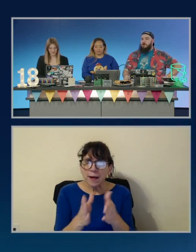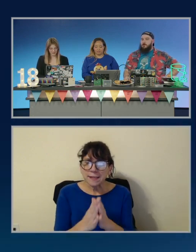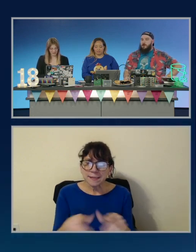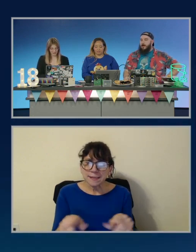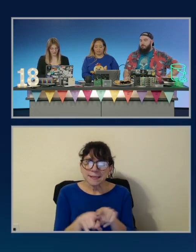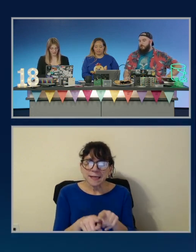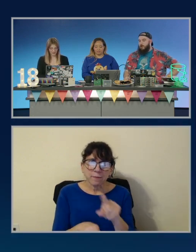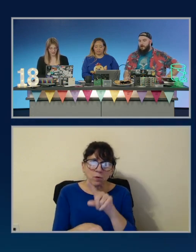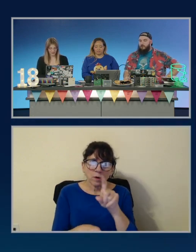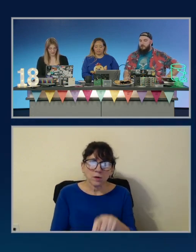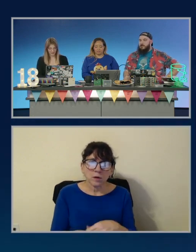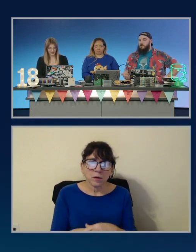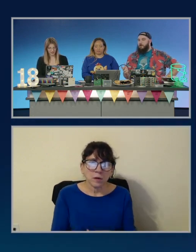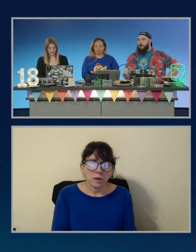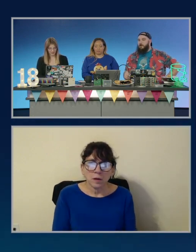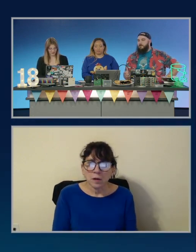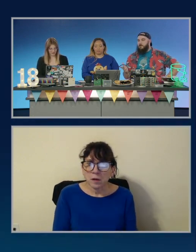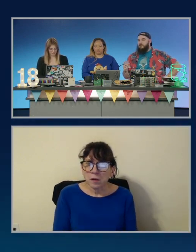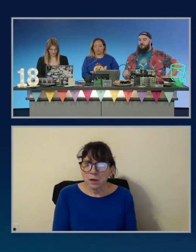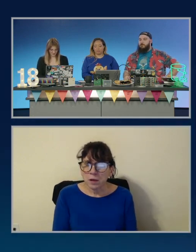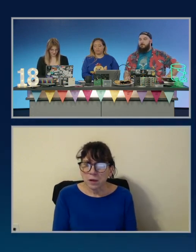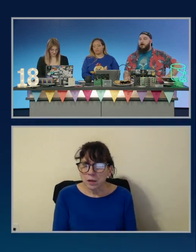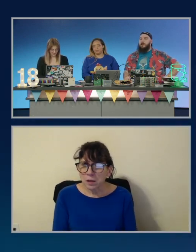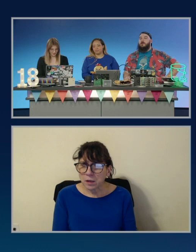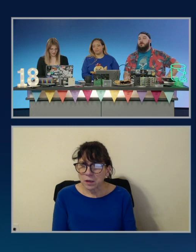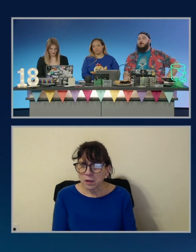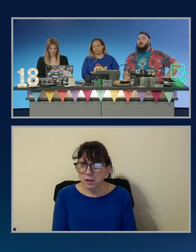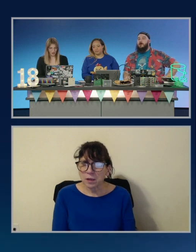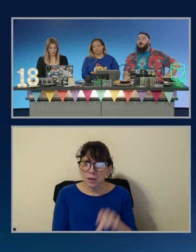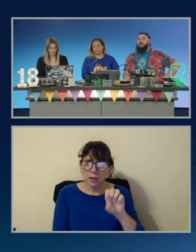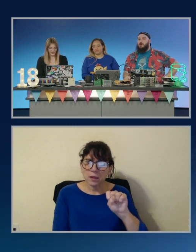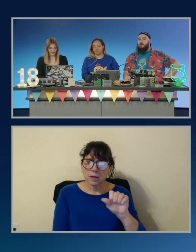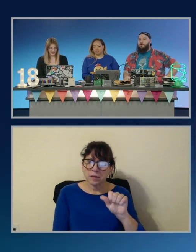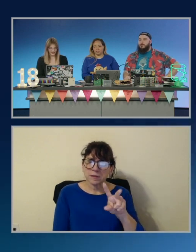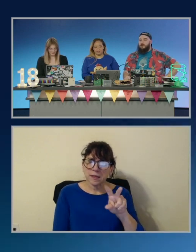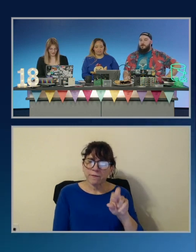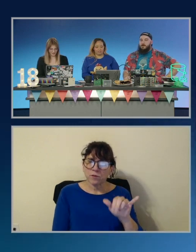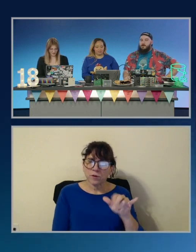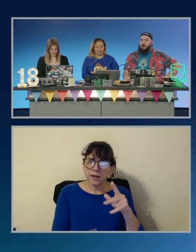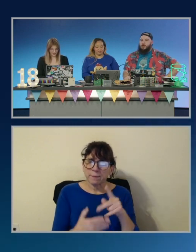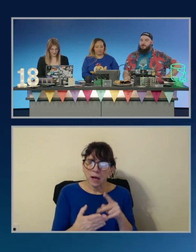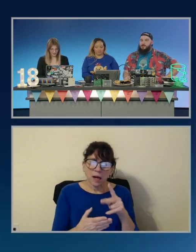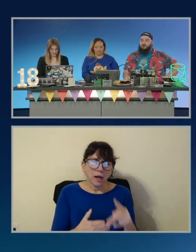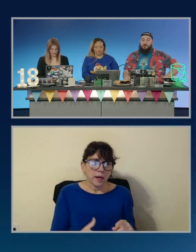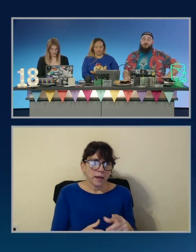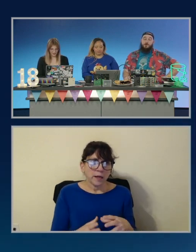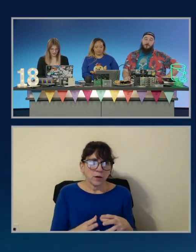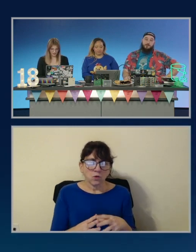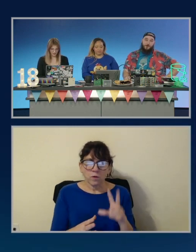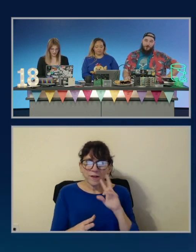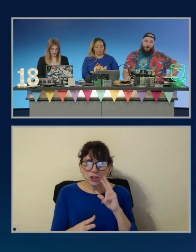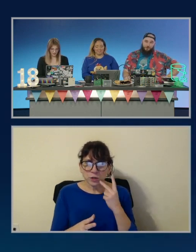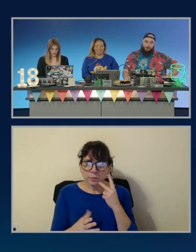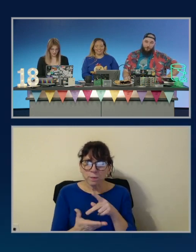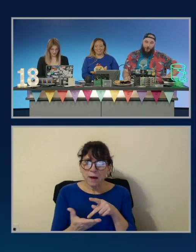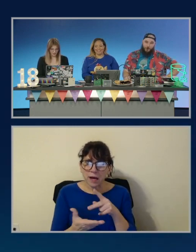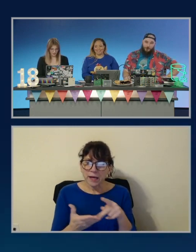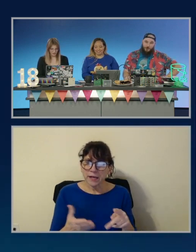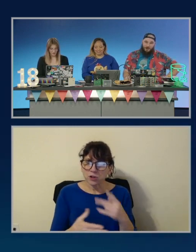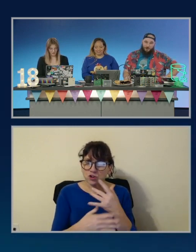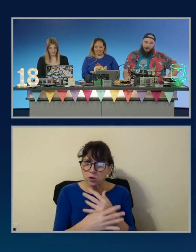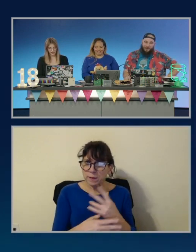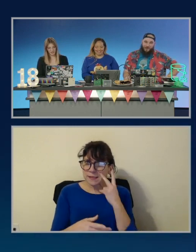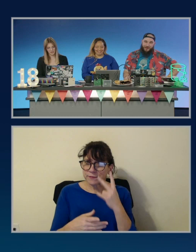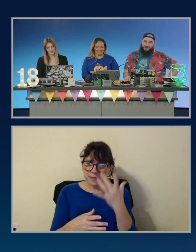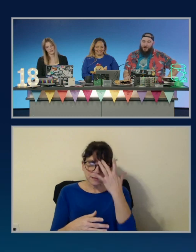a, whatever, savory pie or a vegetable pie in German. So, and see if the model is smart enough